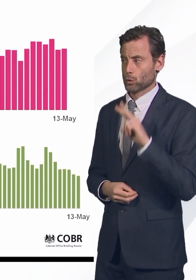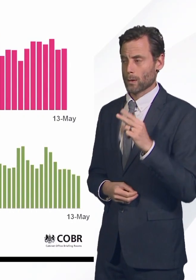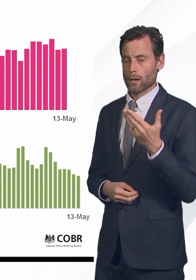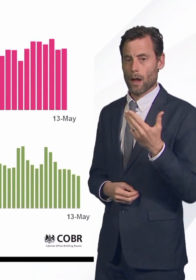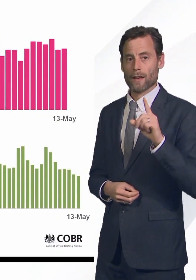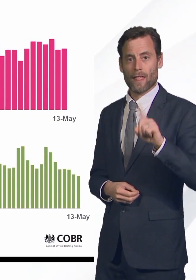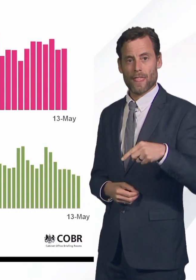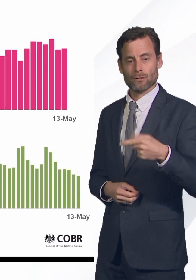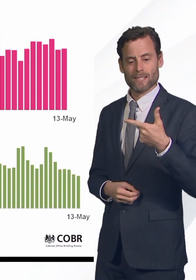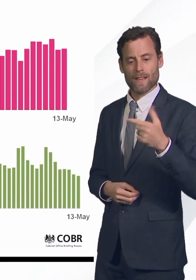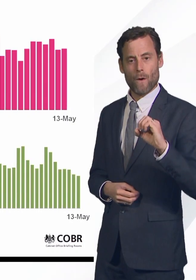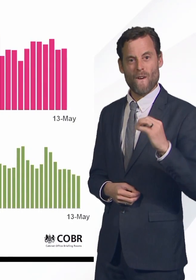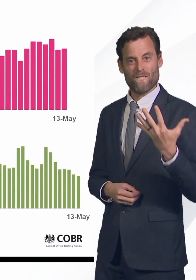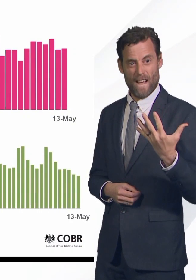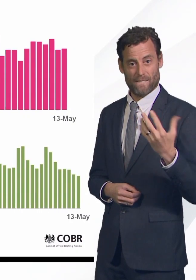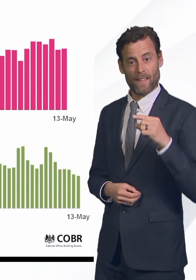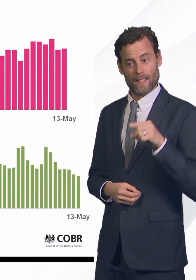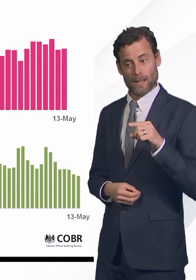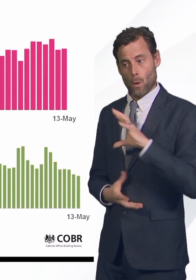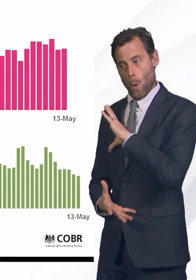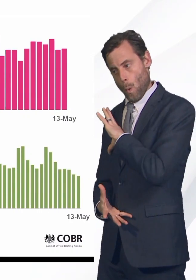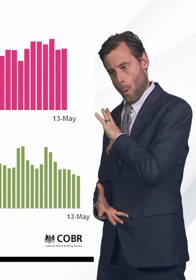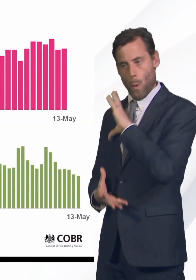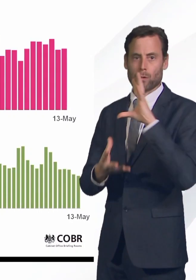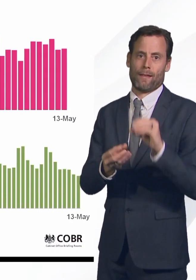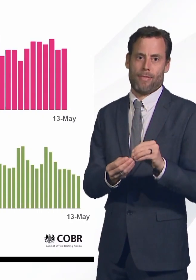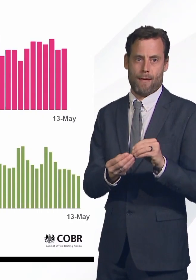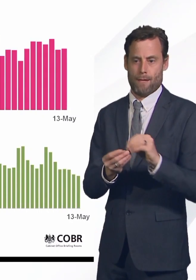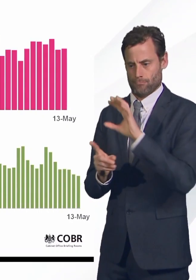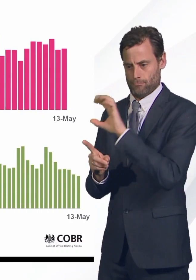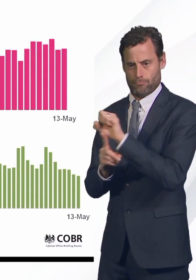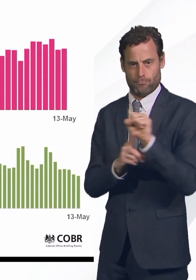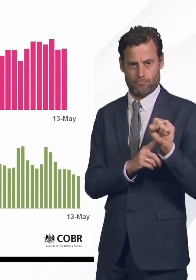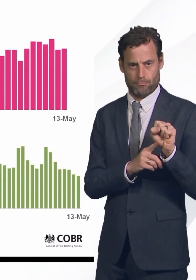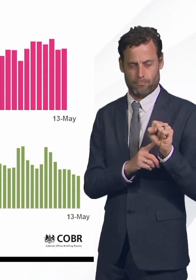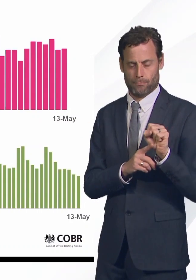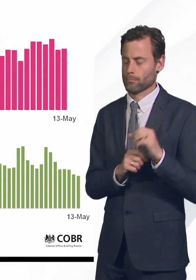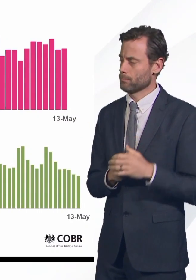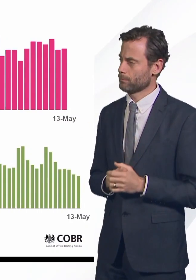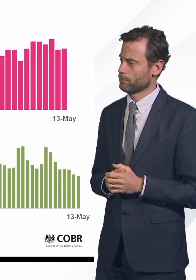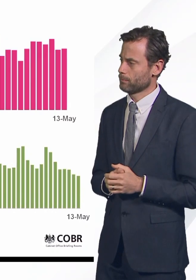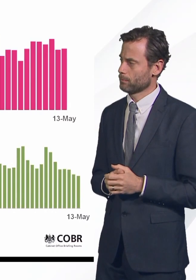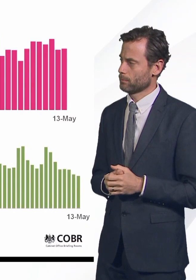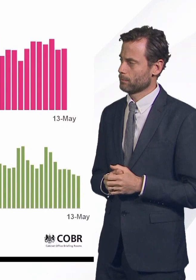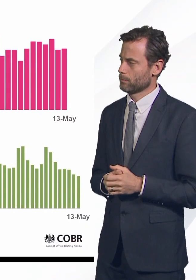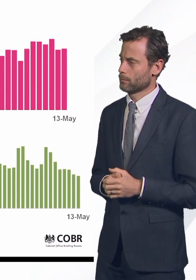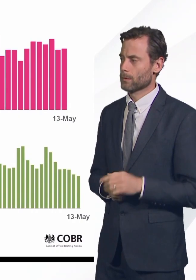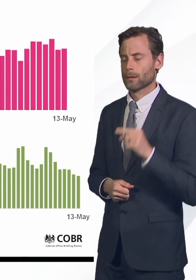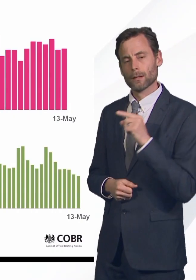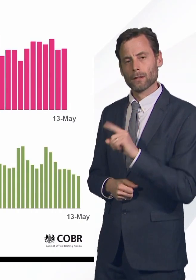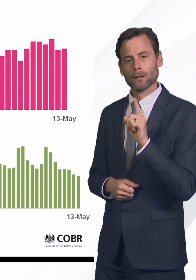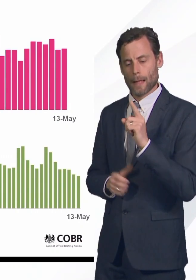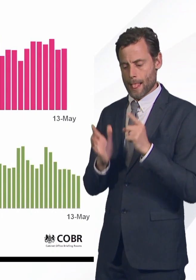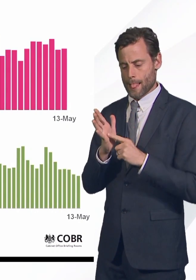229,705 cases confirmed in total. Of course, we recognise that not all cases will be counted here. These are laboratory